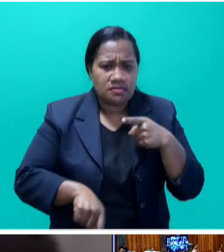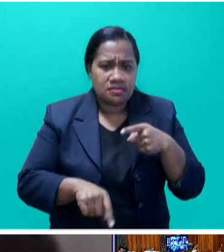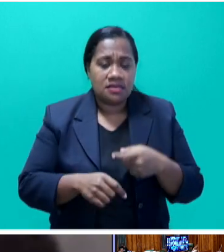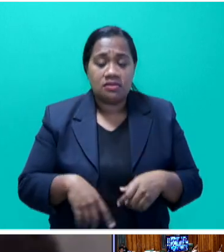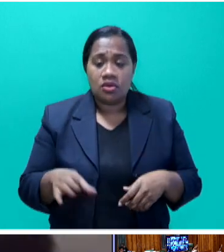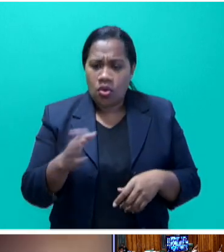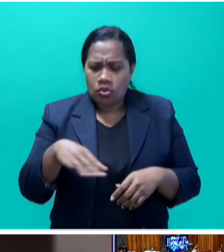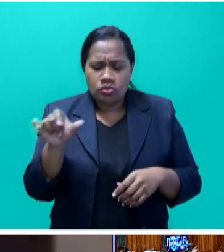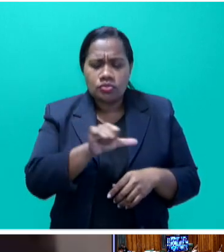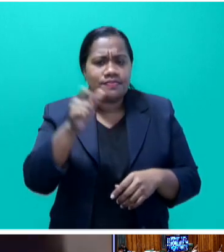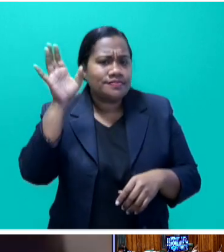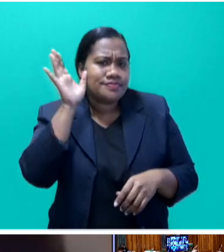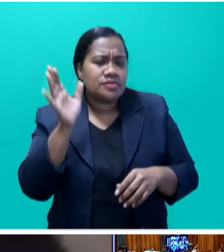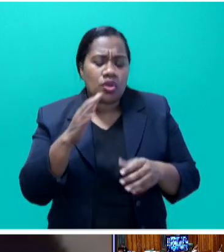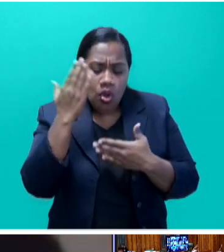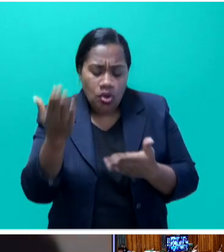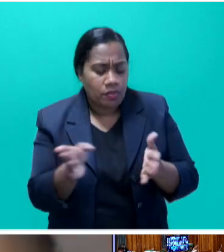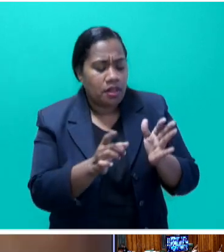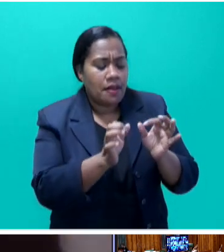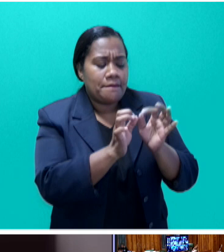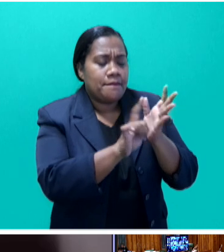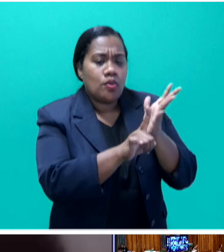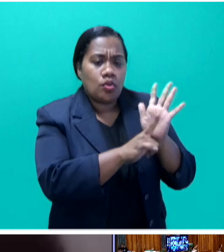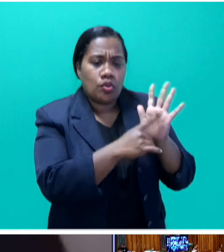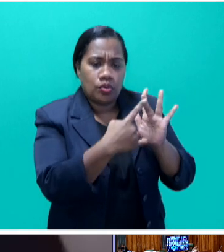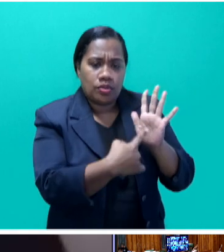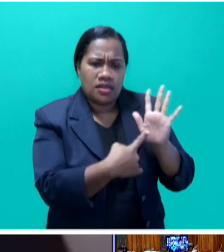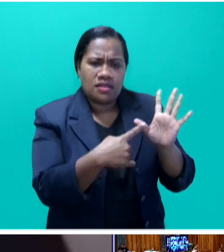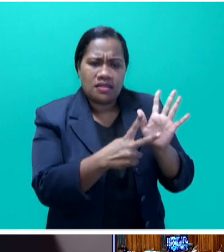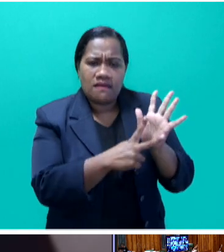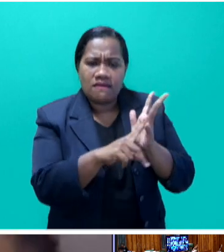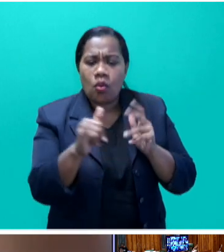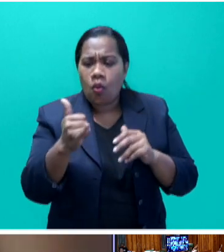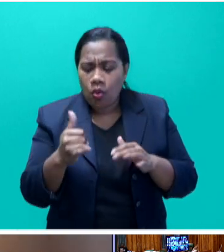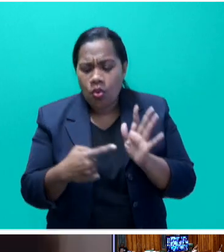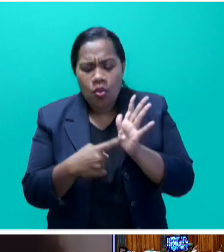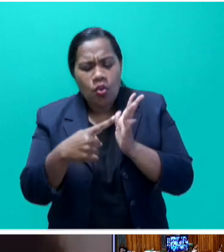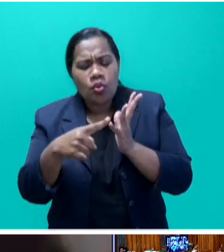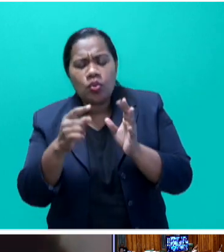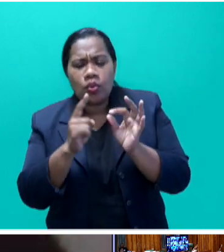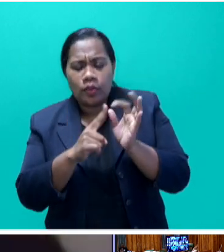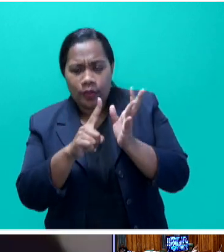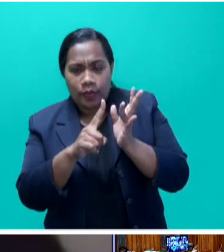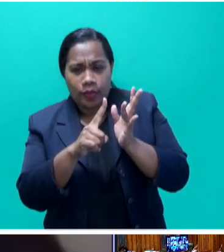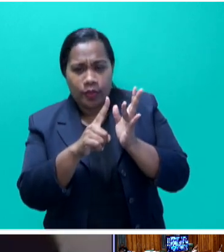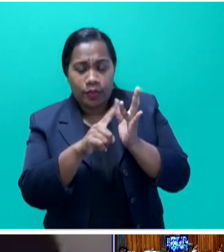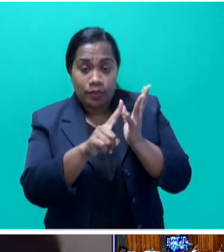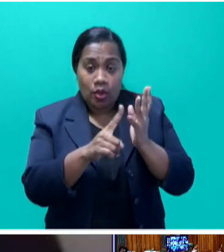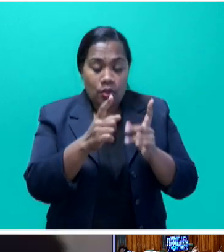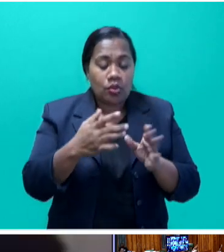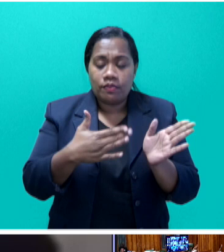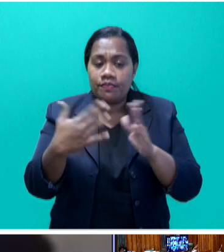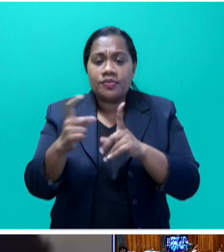to Honorable Bulitavu. Maybe they should also listen to Pondroni Ndalo, sir. who's actually said these things out in public.